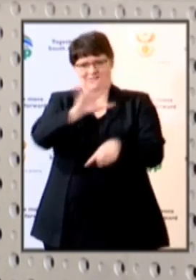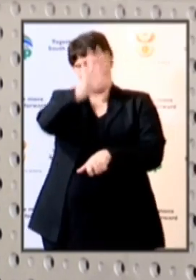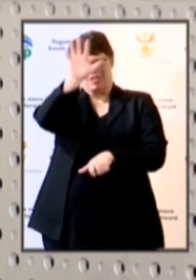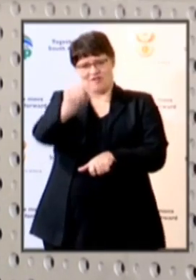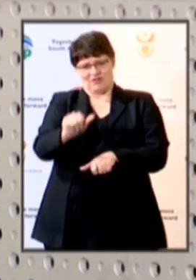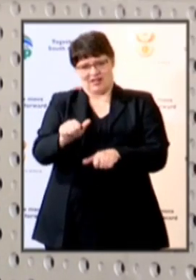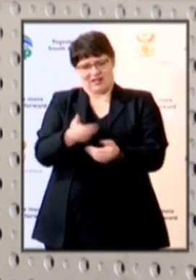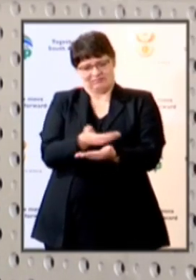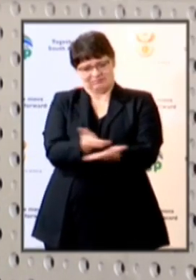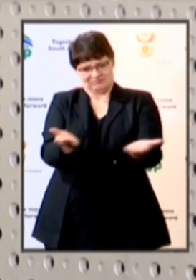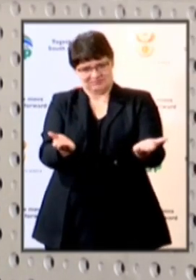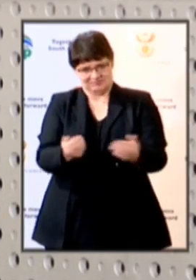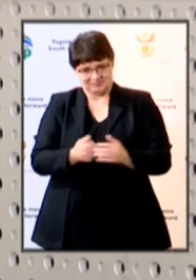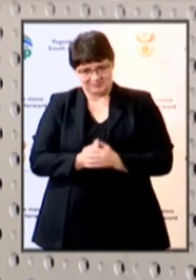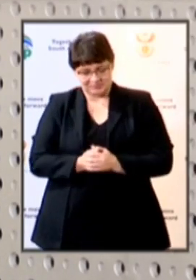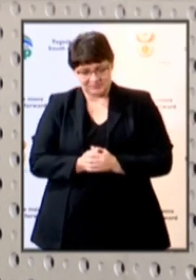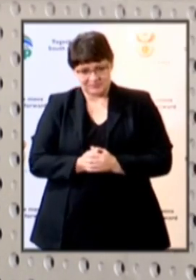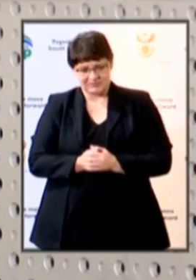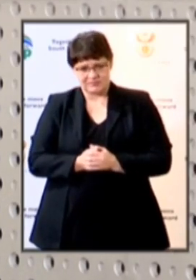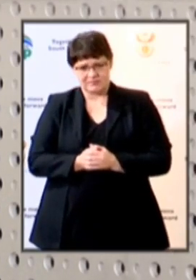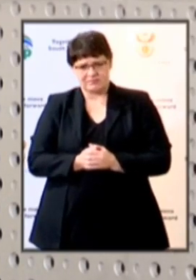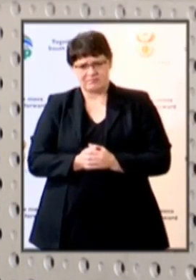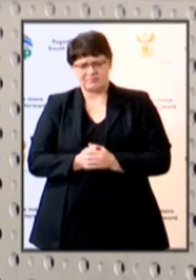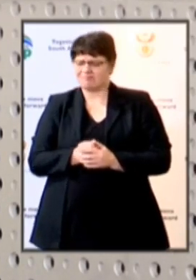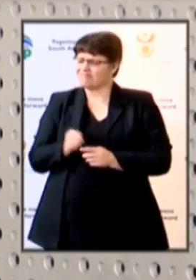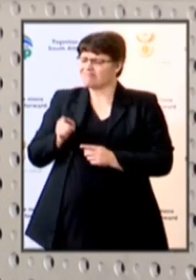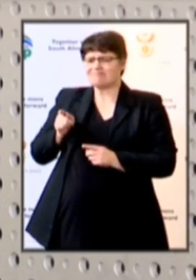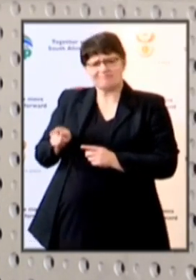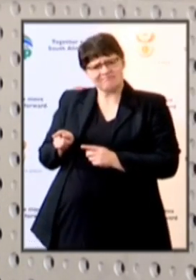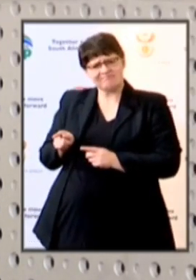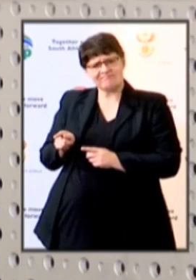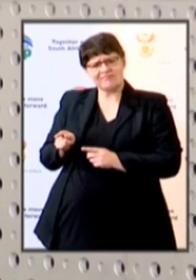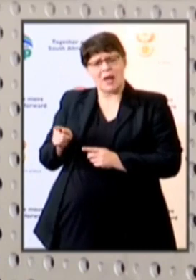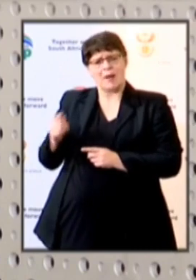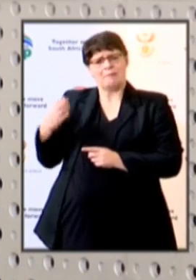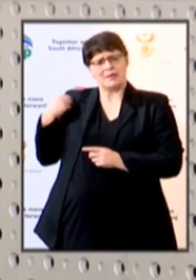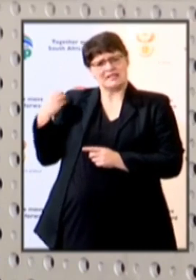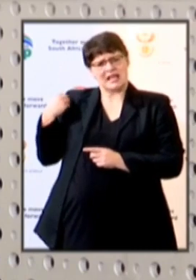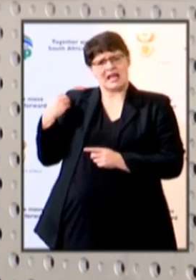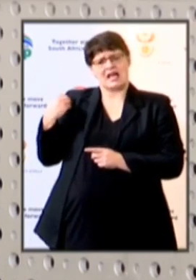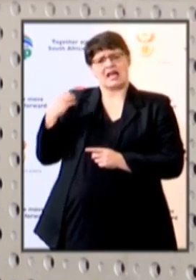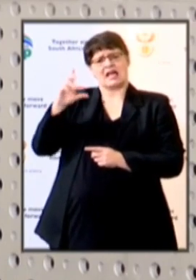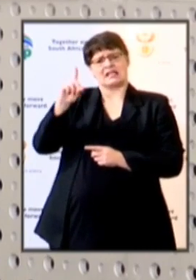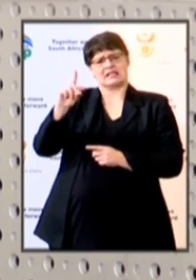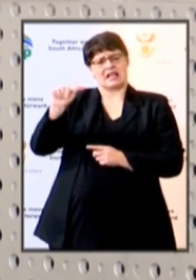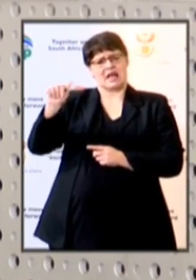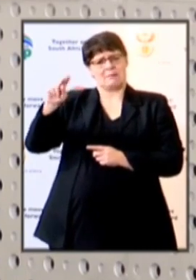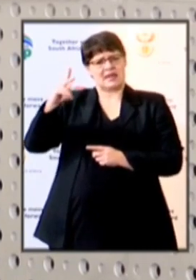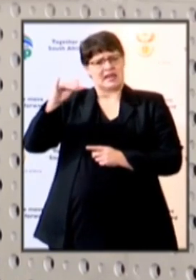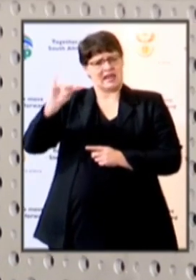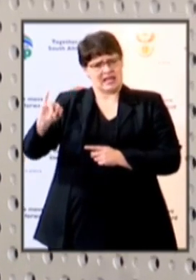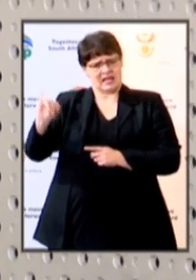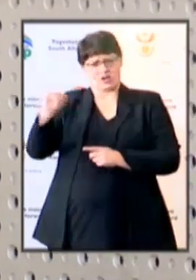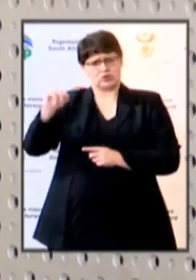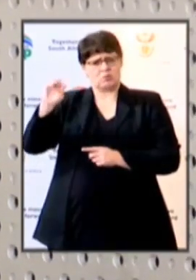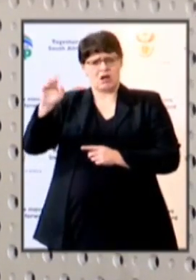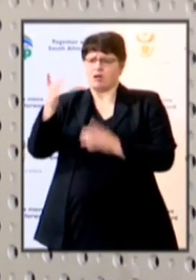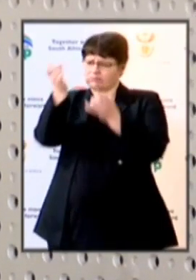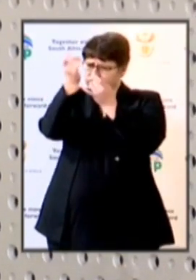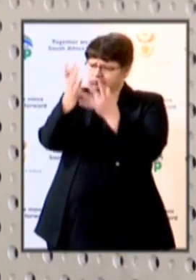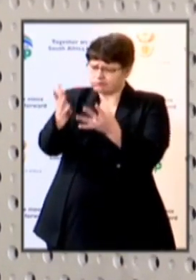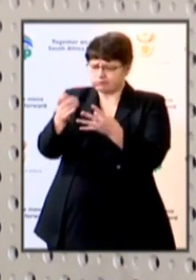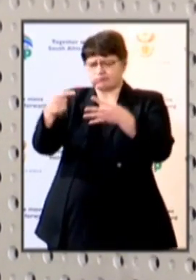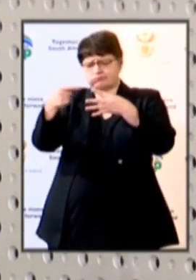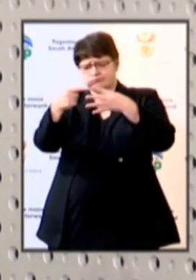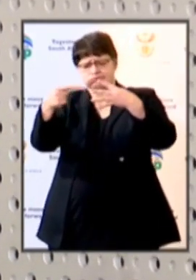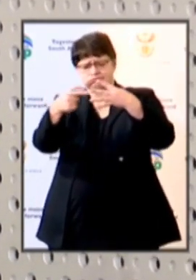My colleague has set out the overall framework within which the return to work arrangements will take